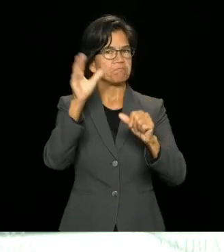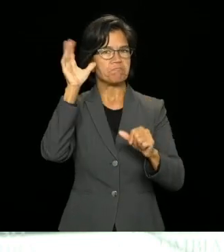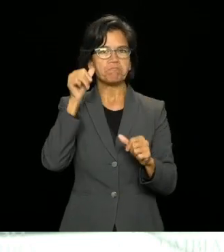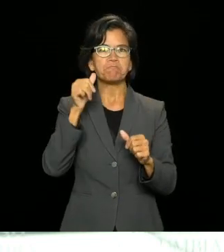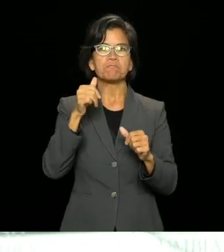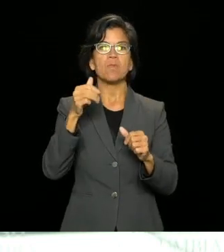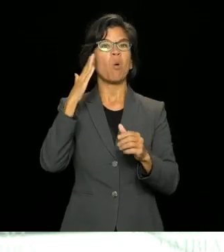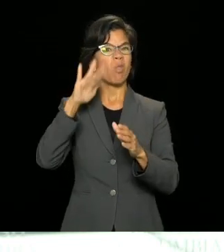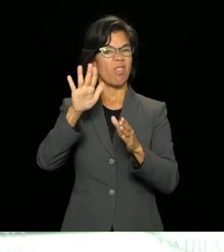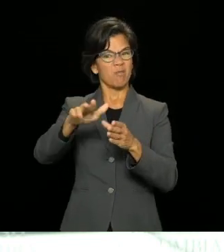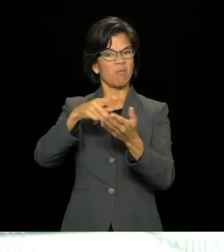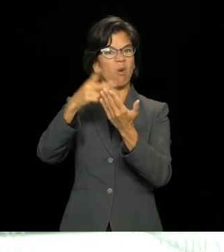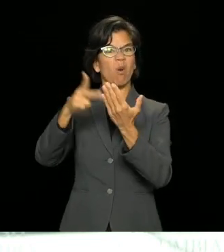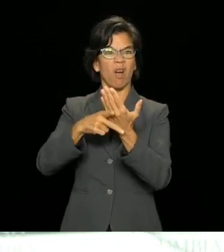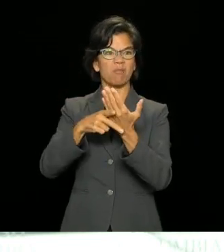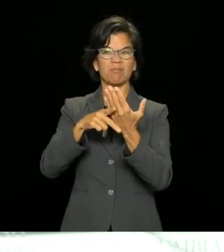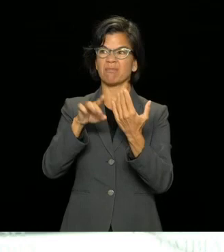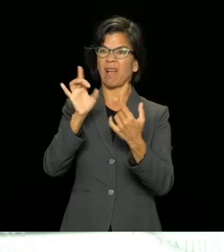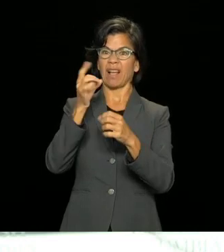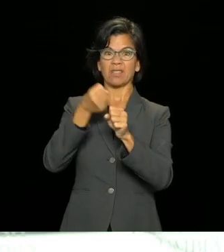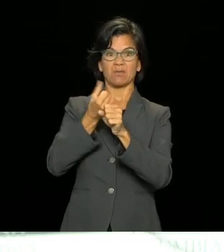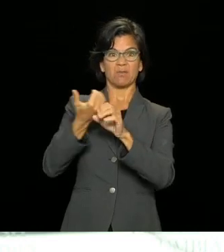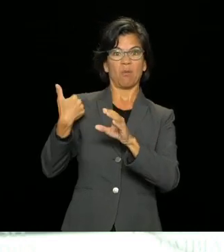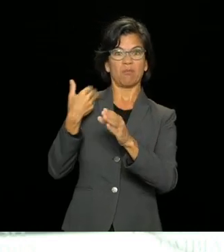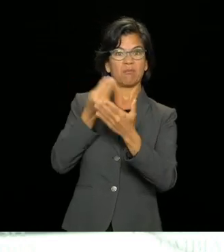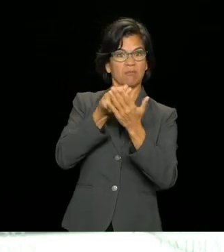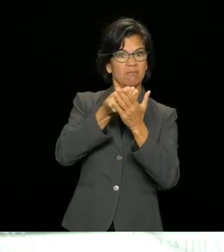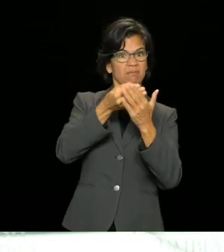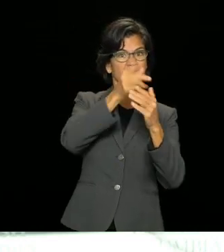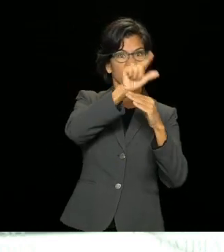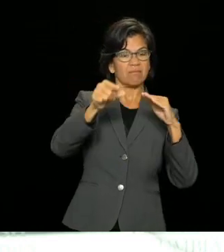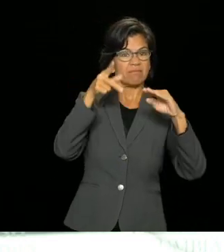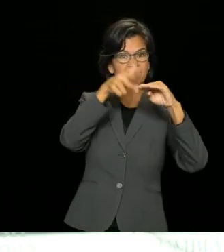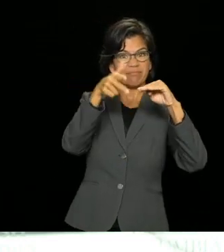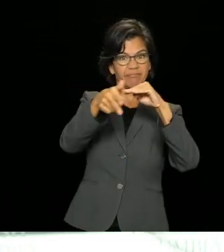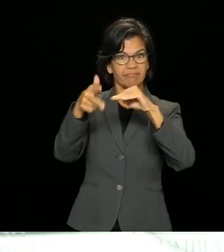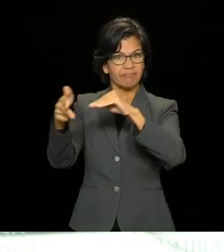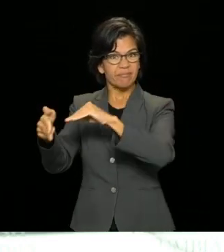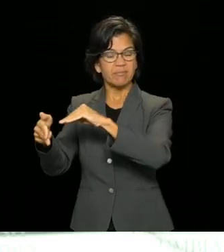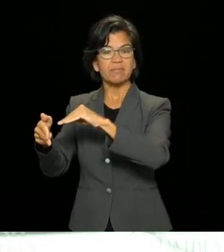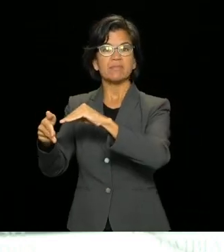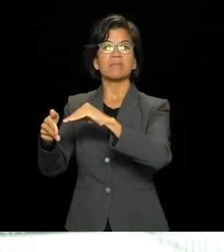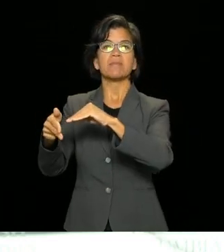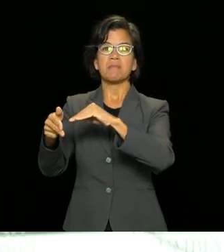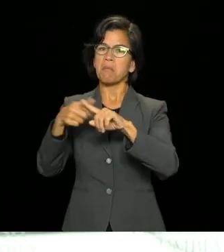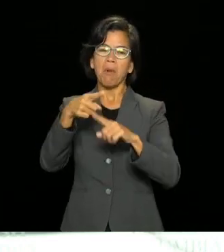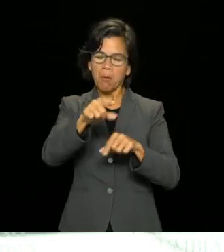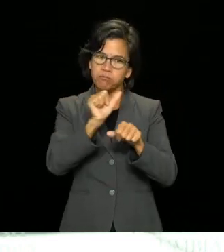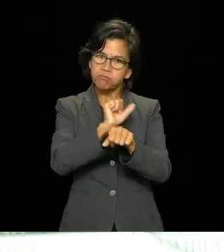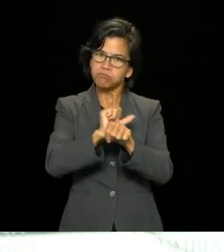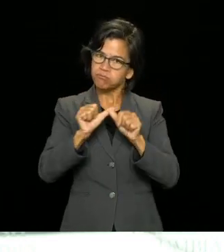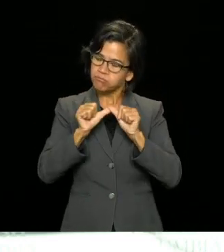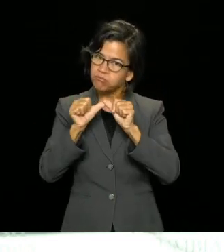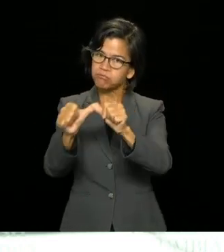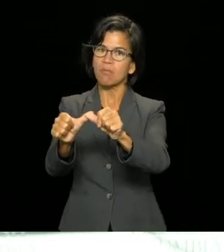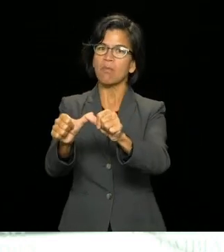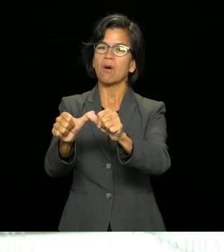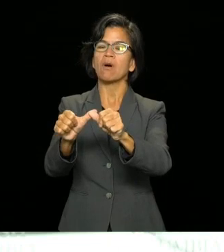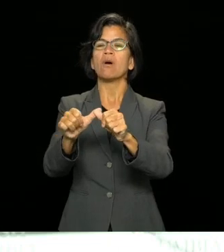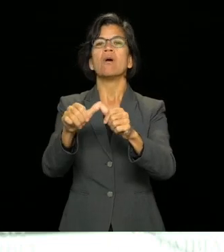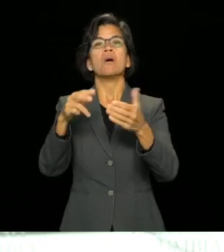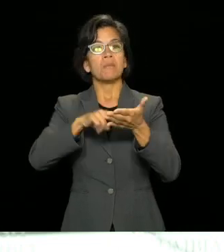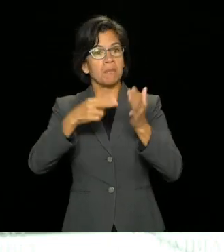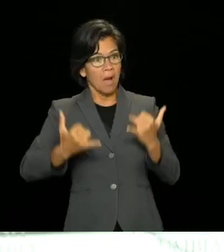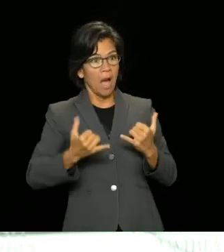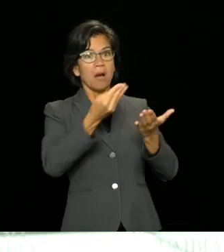ago that saw the funding to all sexual assault contracts in BC ended. So this funding will restore and in